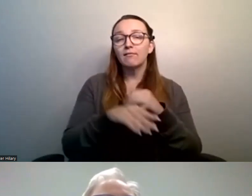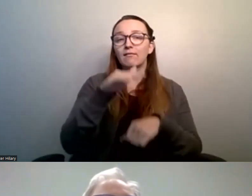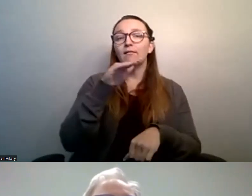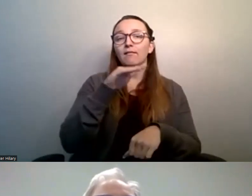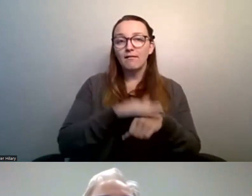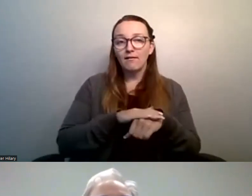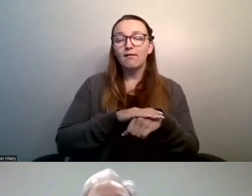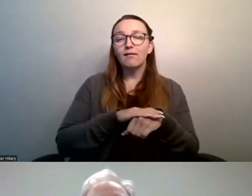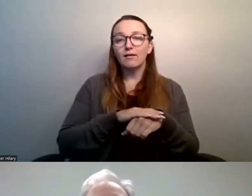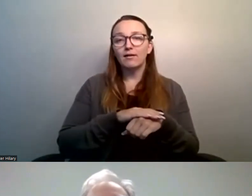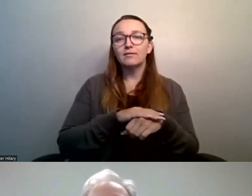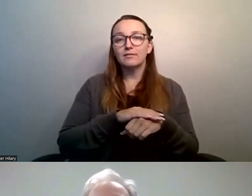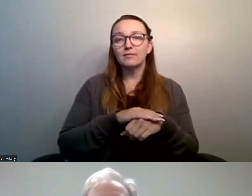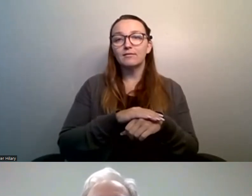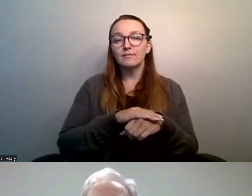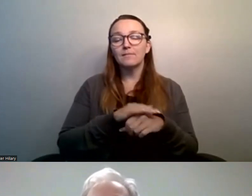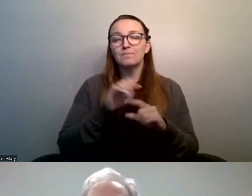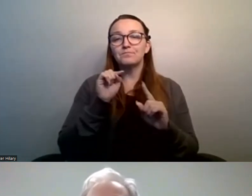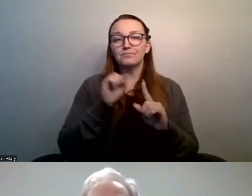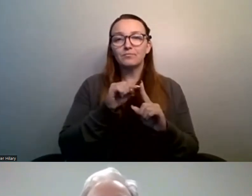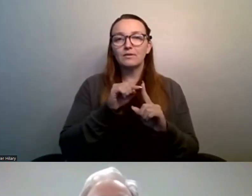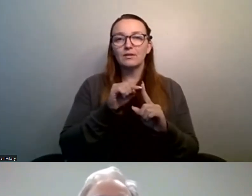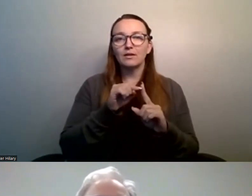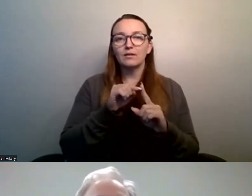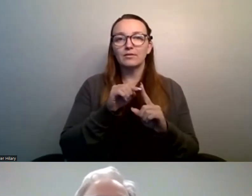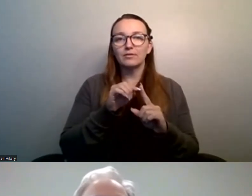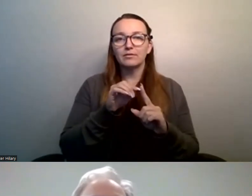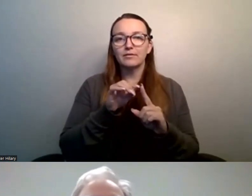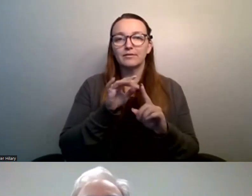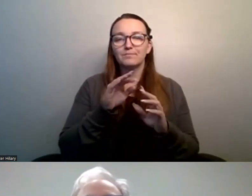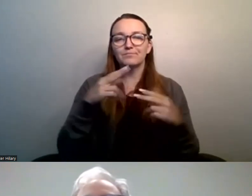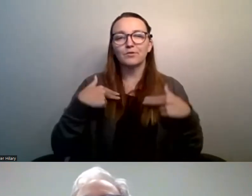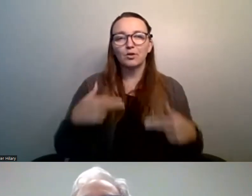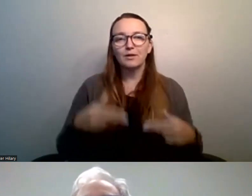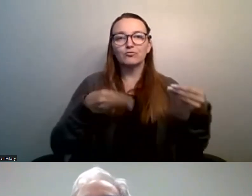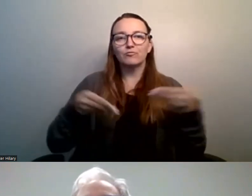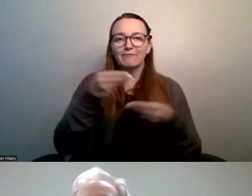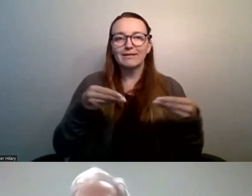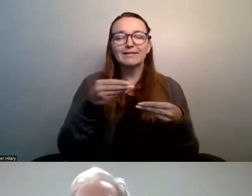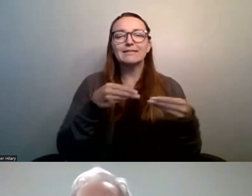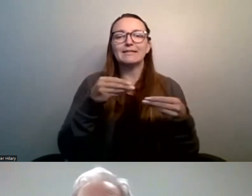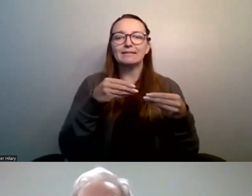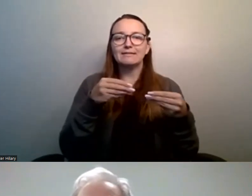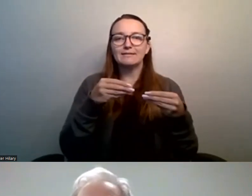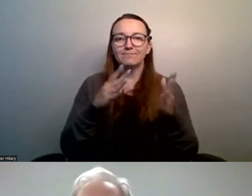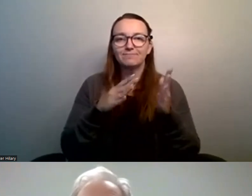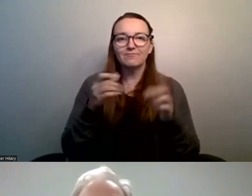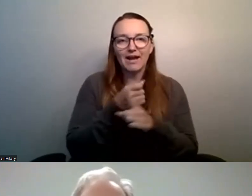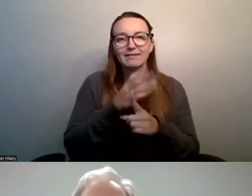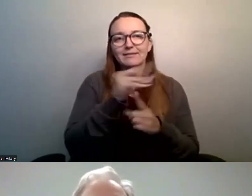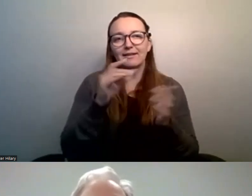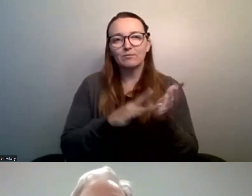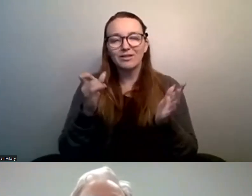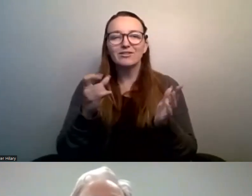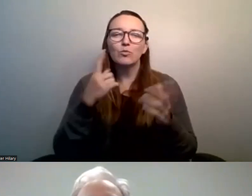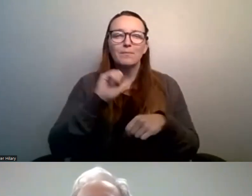partner violence, human trafficking, and exploitation. It was crafted more for the brick and mortar setting. However, it can be adapted,